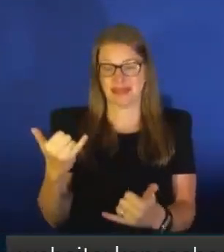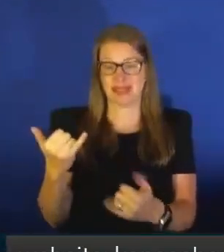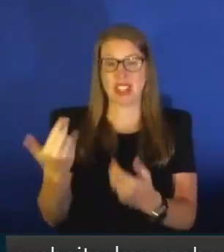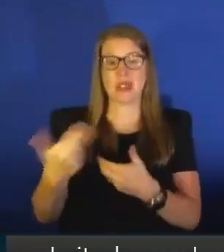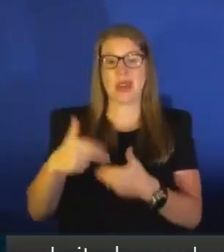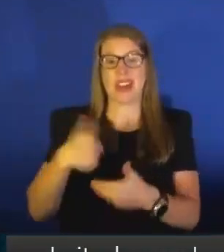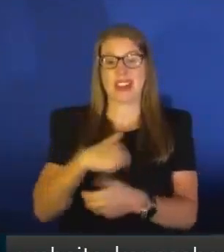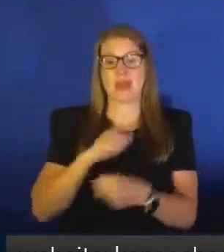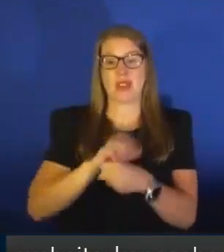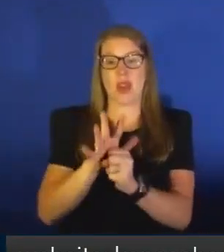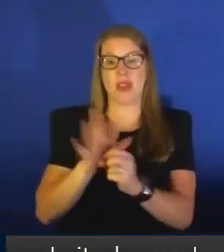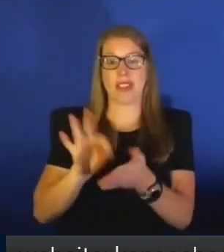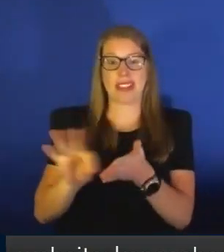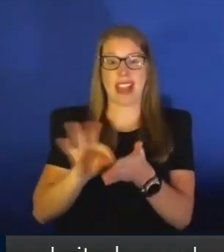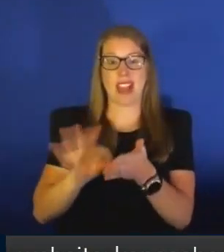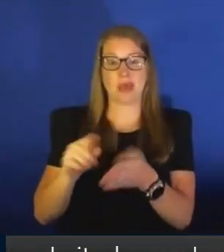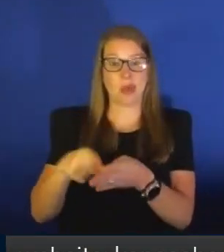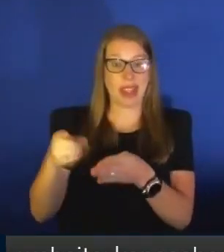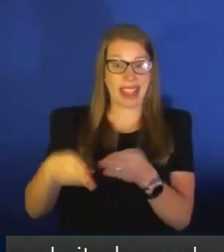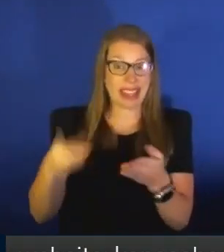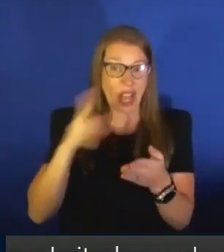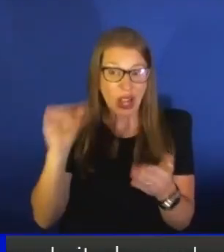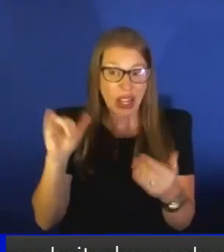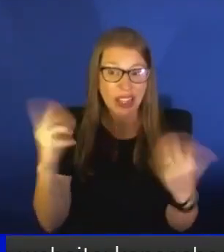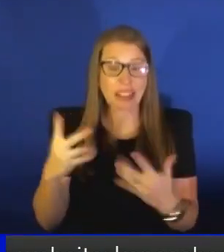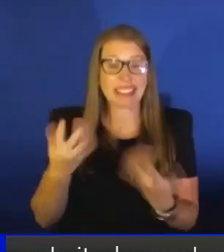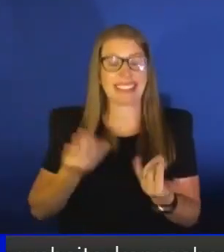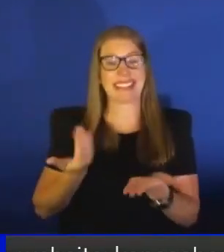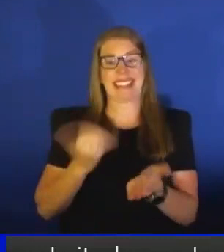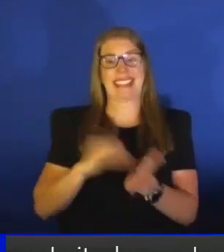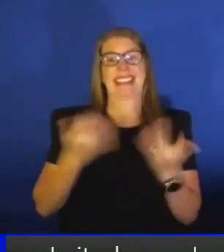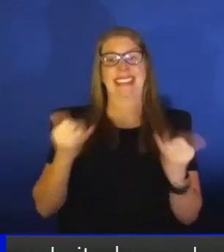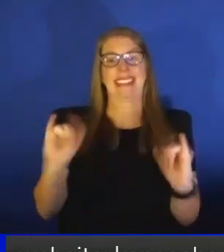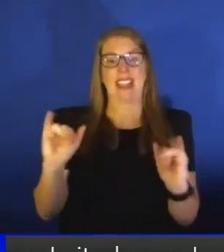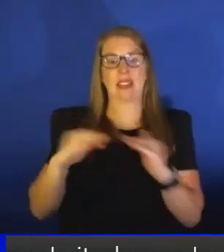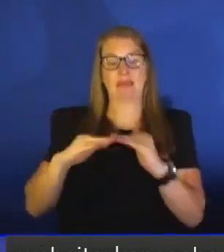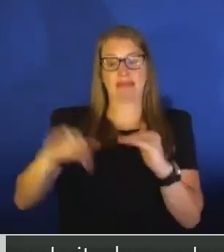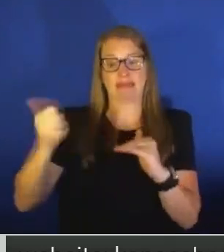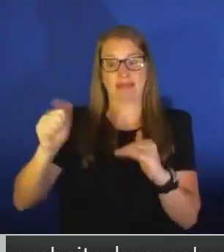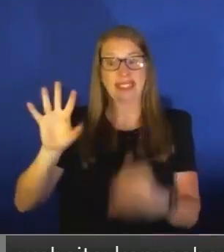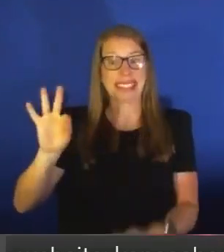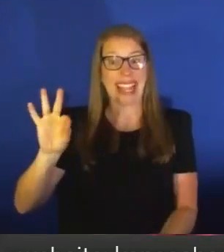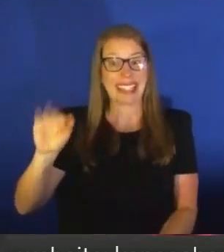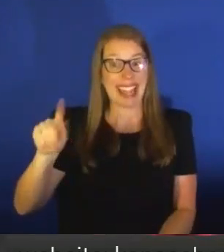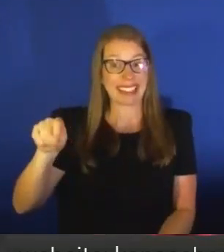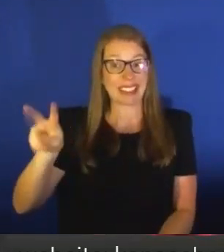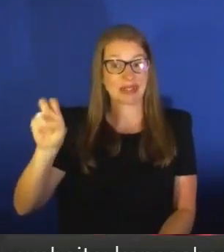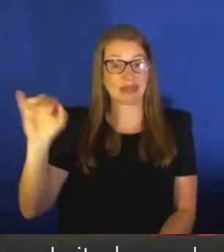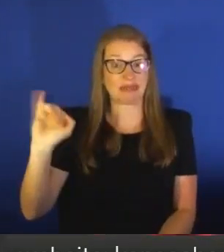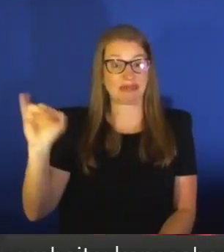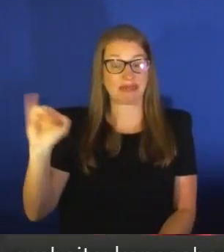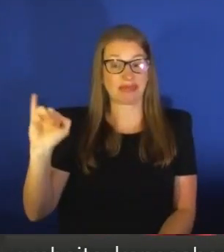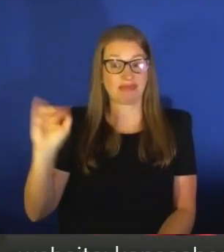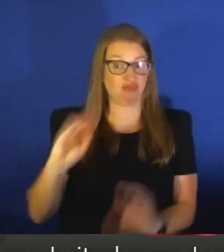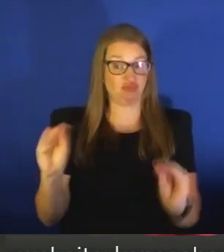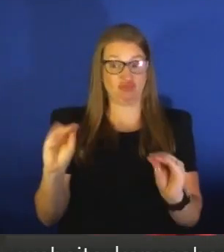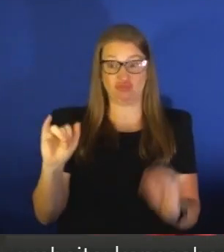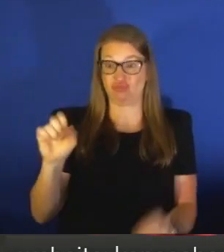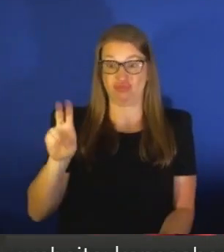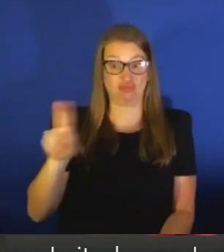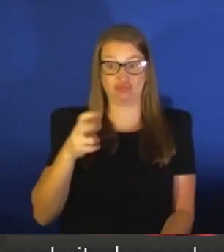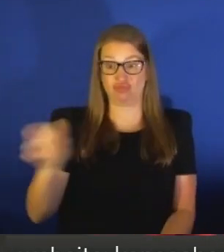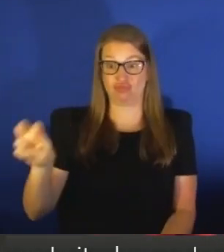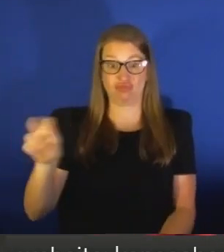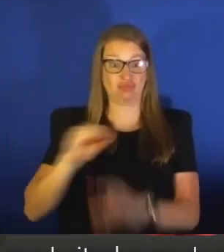they look coming out of the weekend? Yeah, again, still in that single digits, but 9 active infections. But none in the ICU, none on the